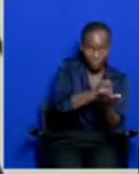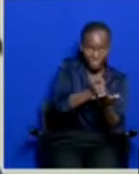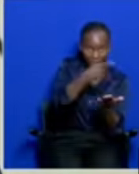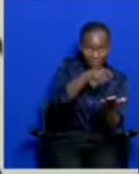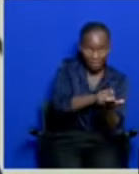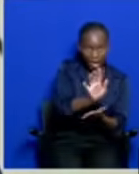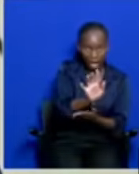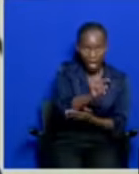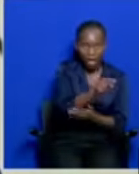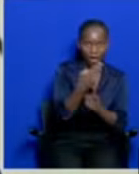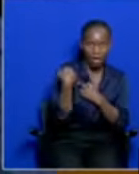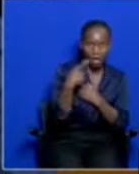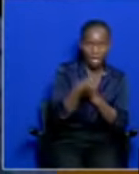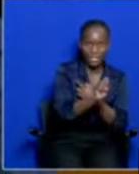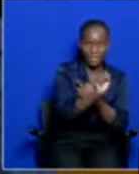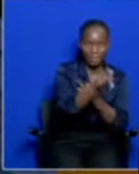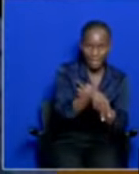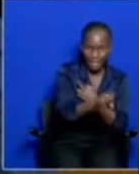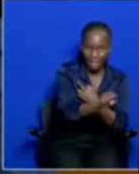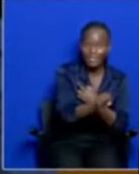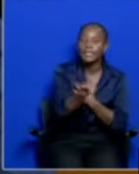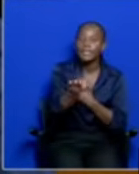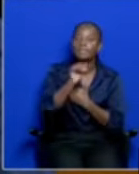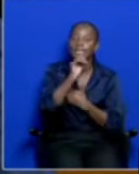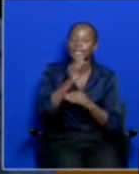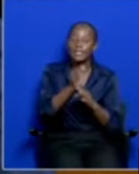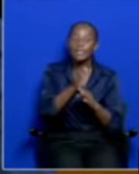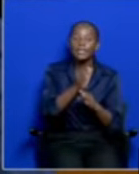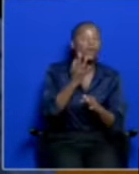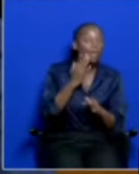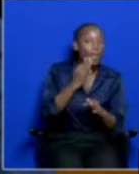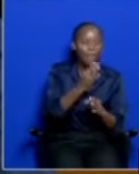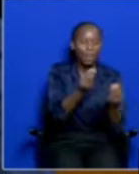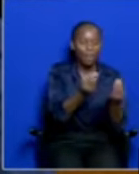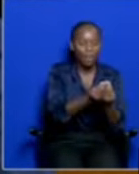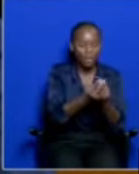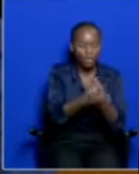a lawful owner also, the